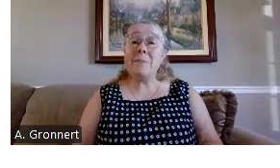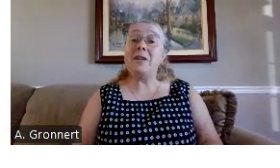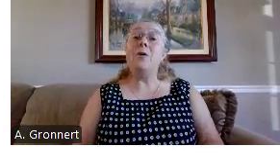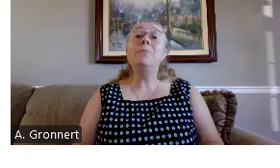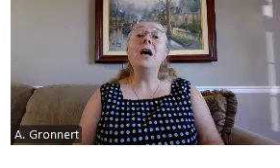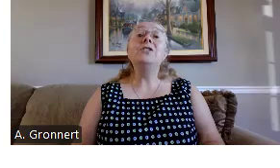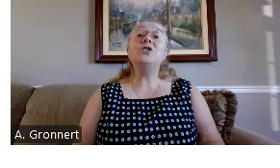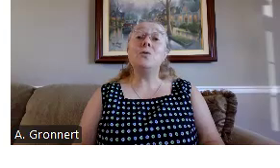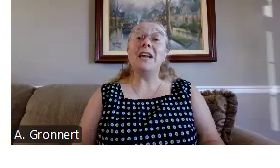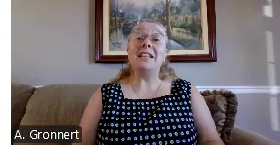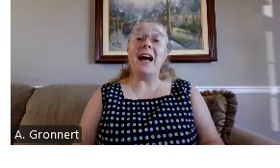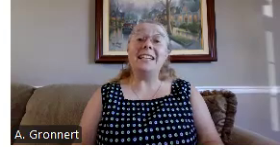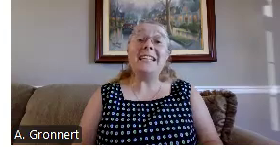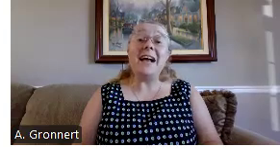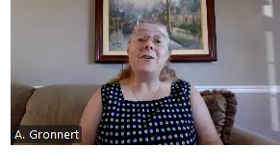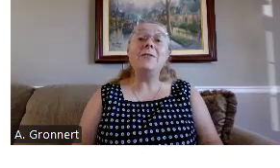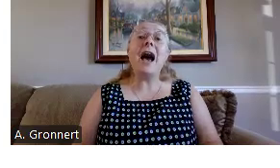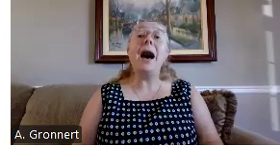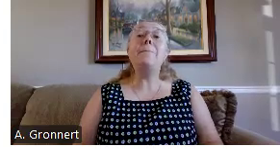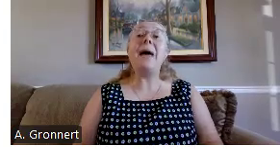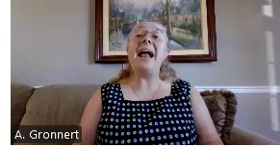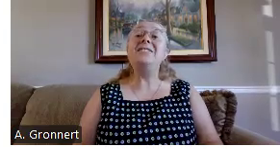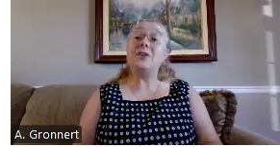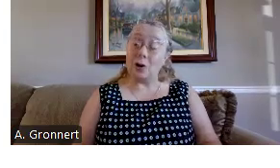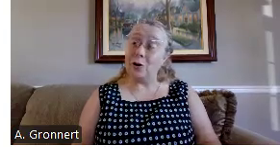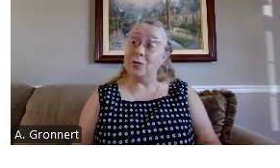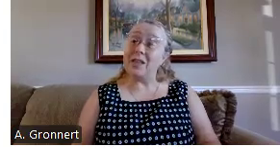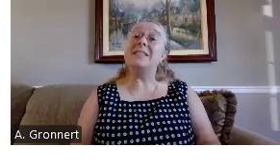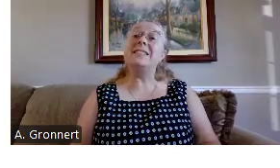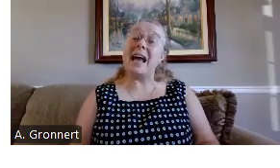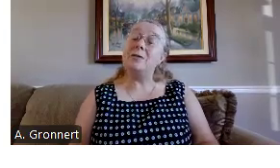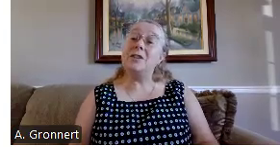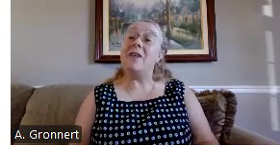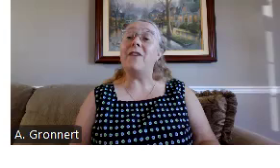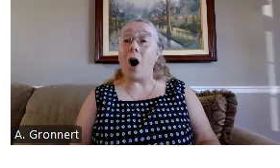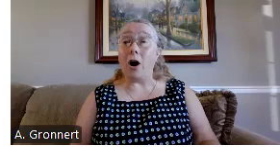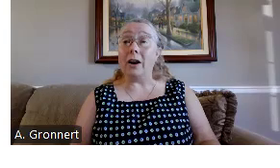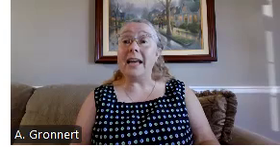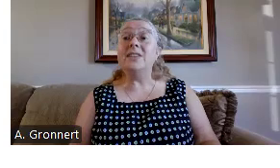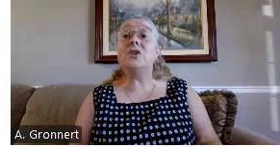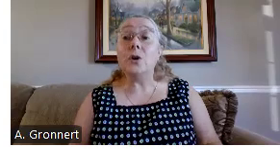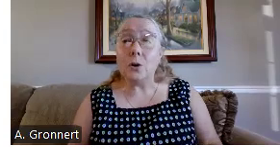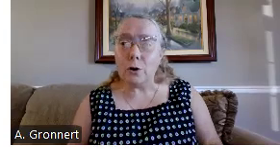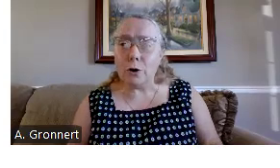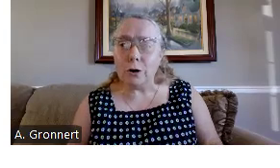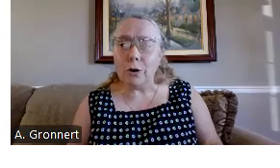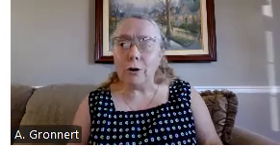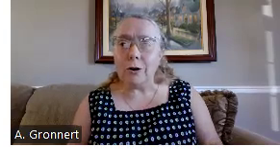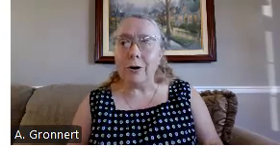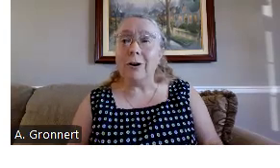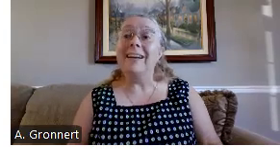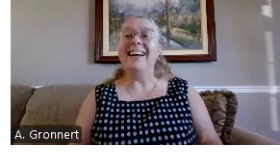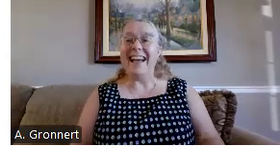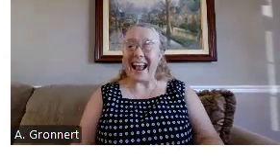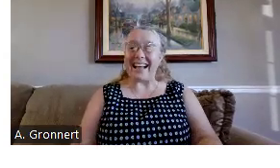in the middle, straight line down, up and a curve. The sound of R is